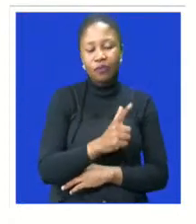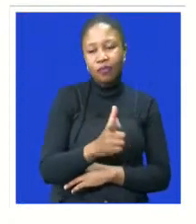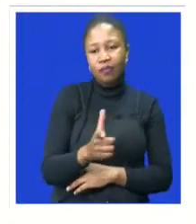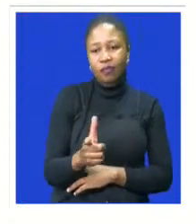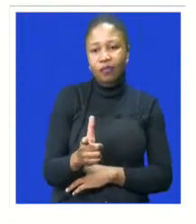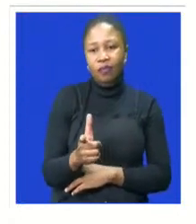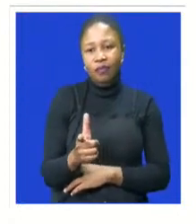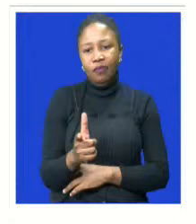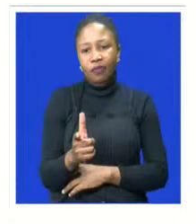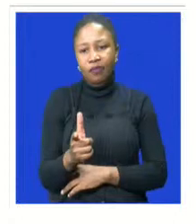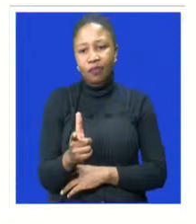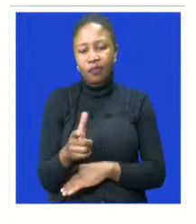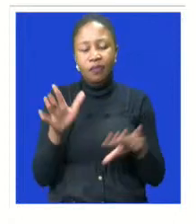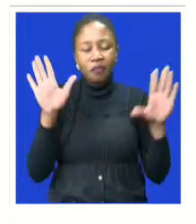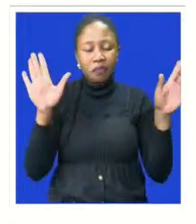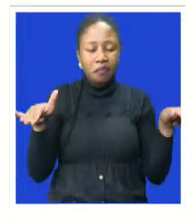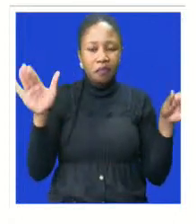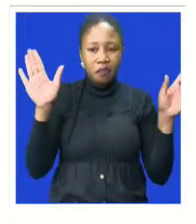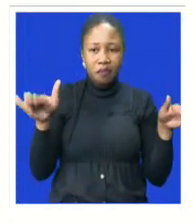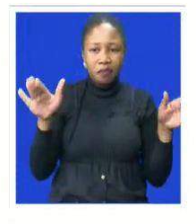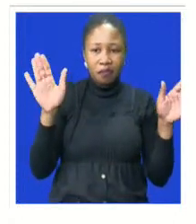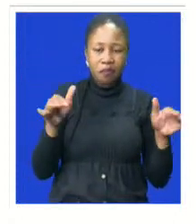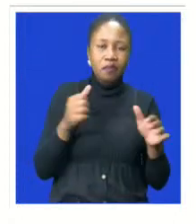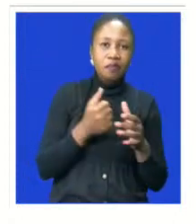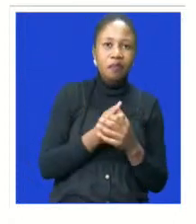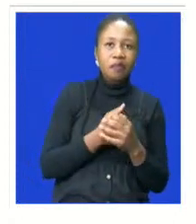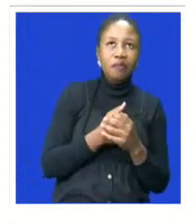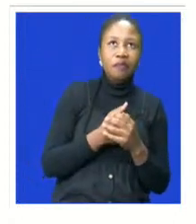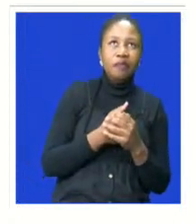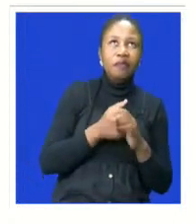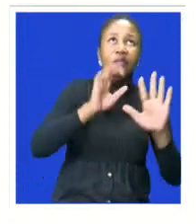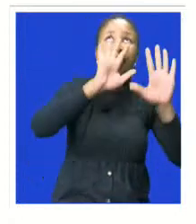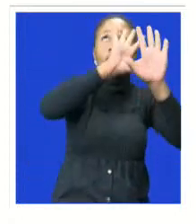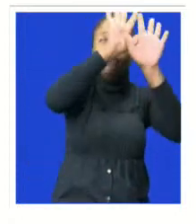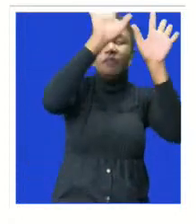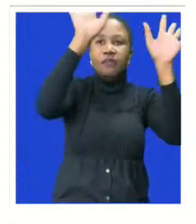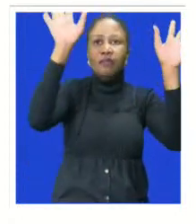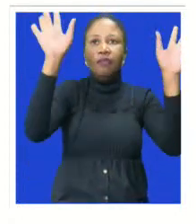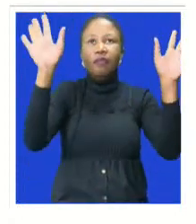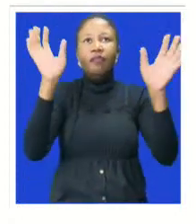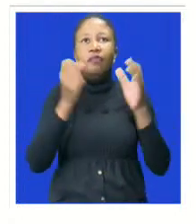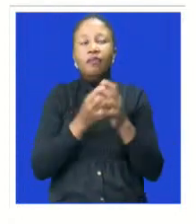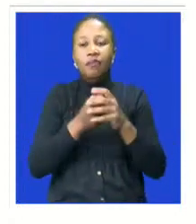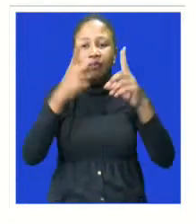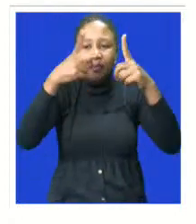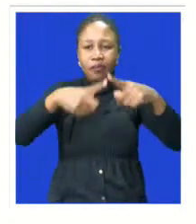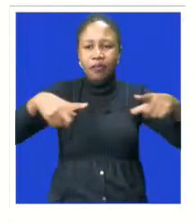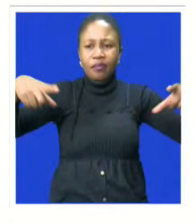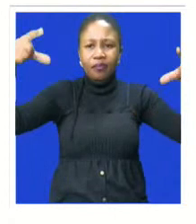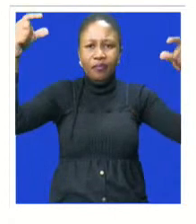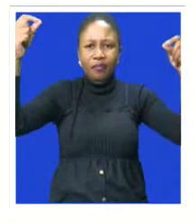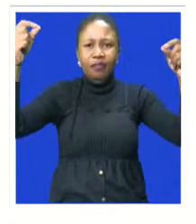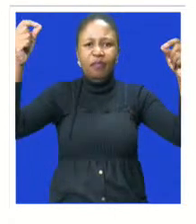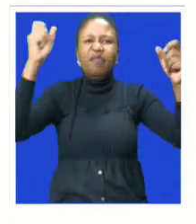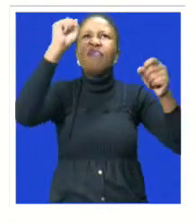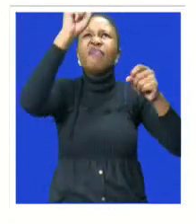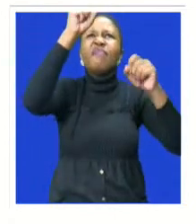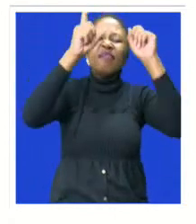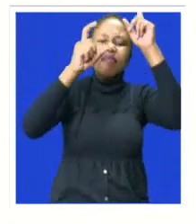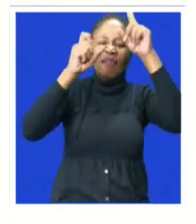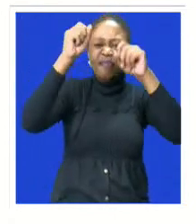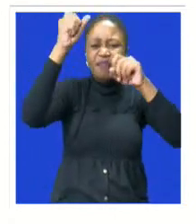He created birds. He created the sky, the moon, stars. He created rivers, land